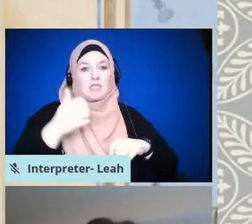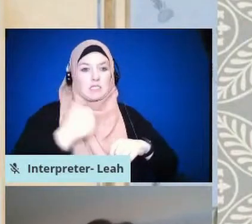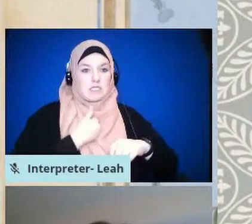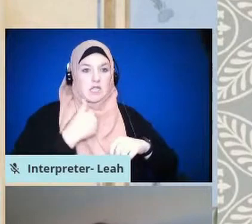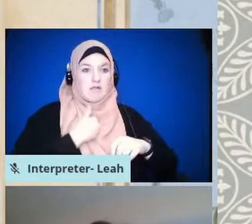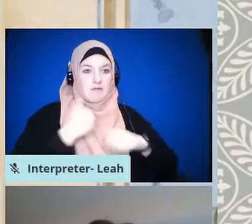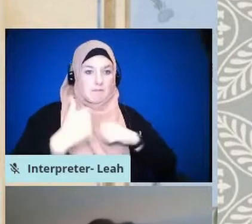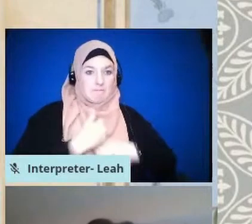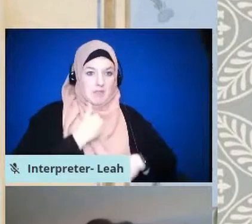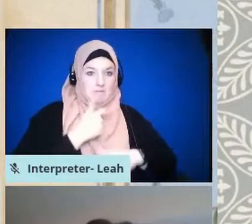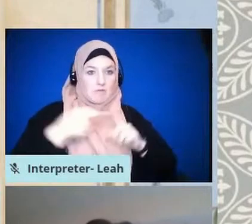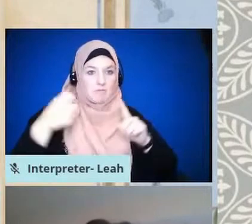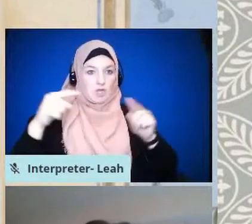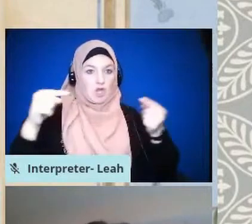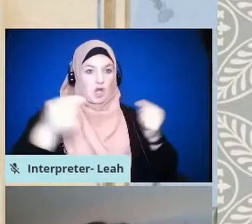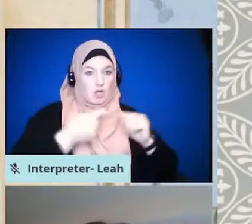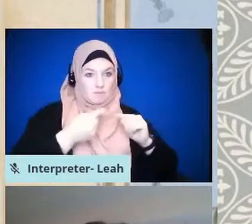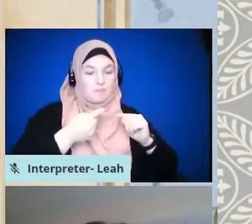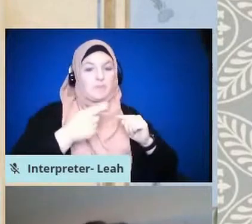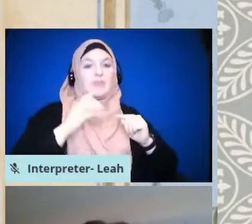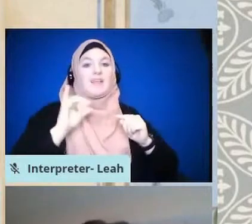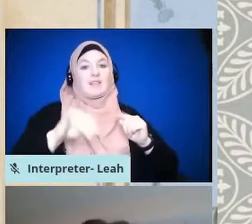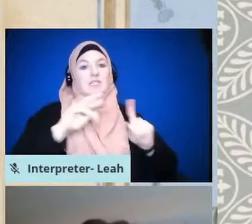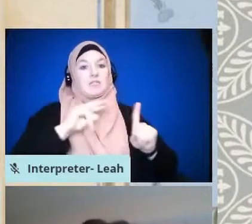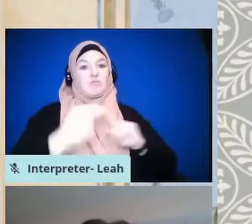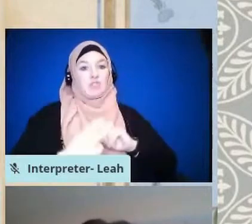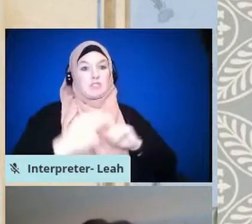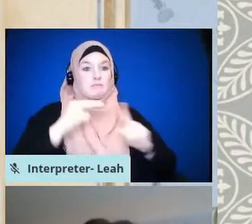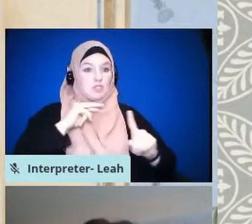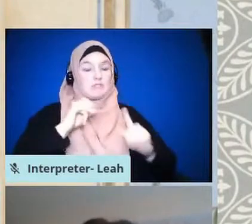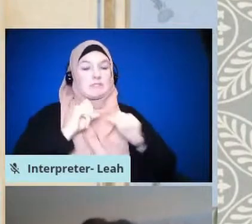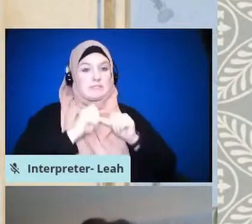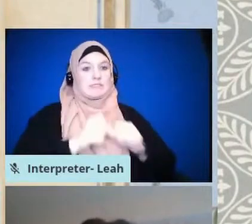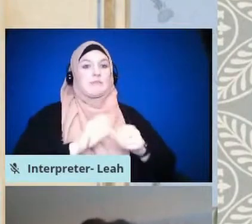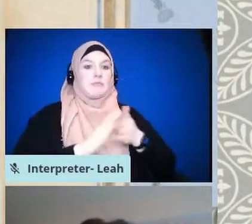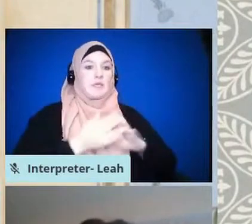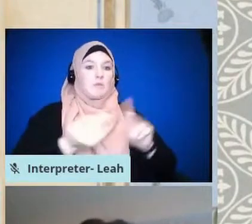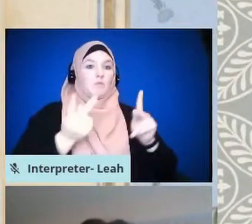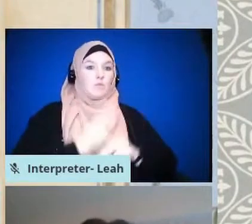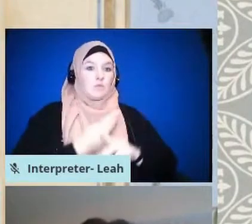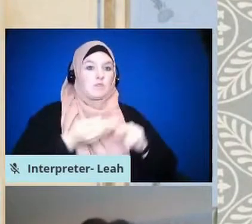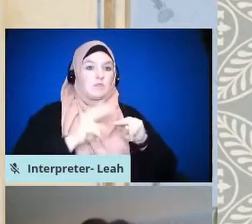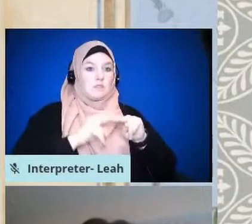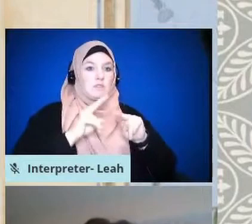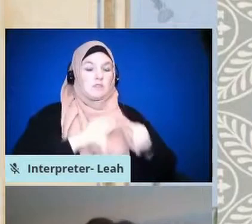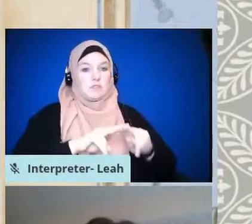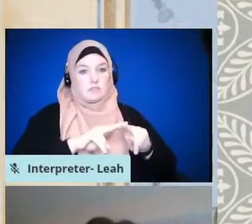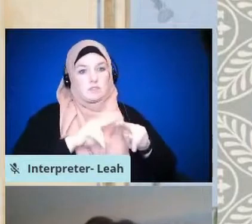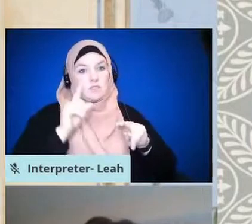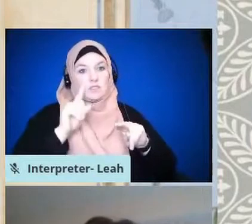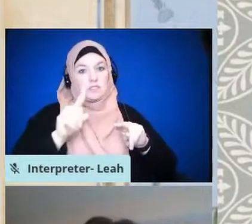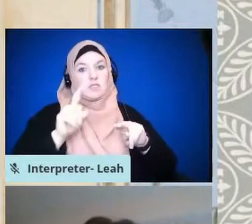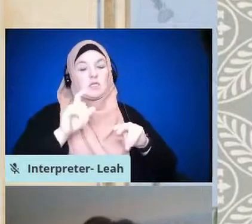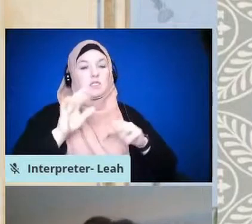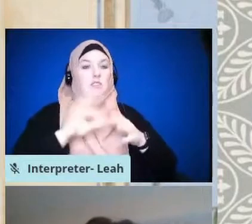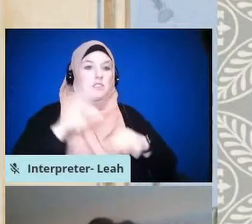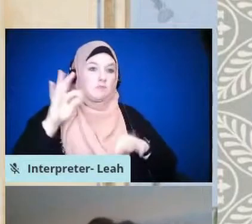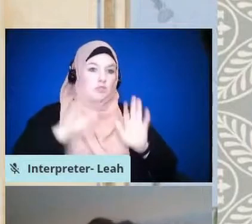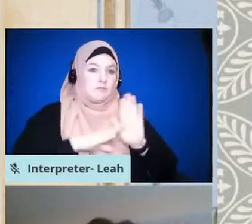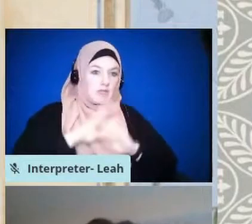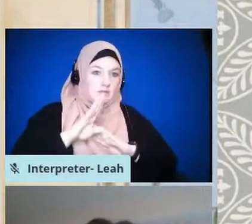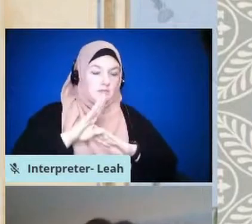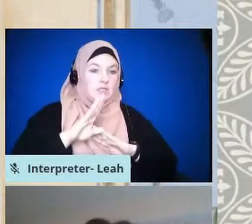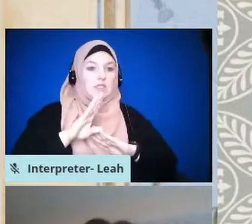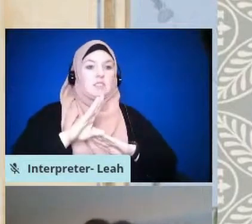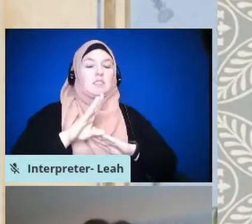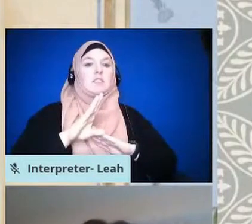self-blame of the harm. These perceptions continue to escalate over the span of spiritual development